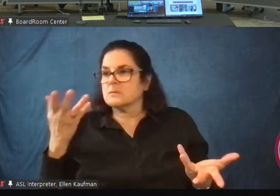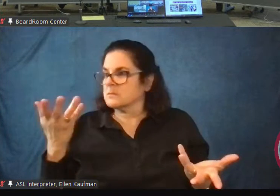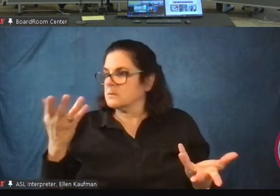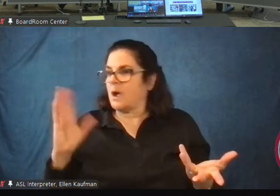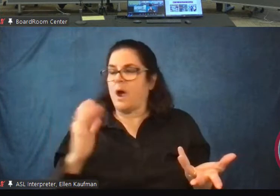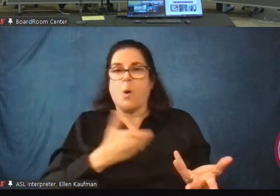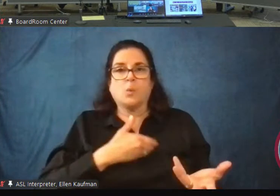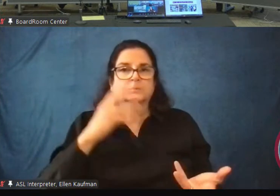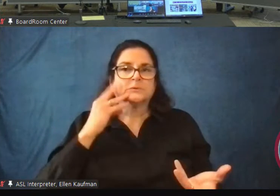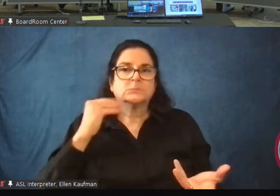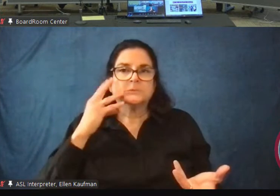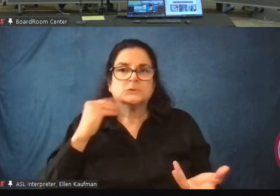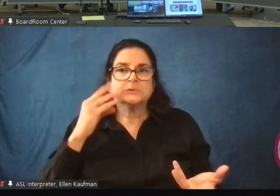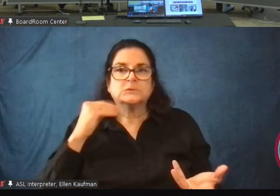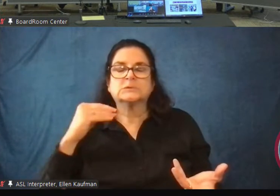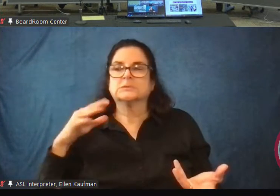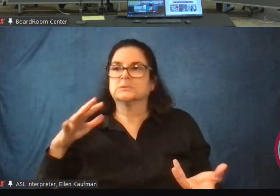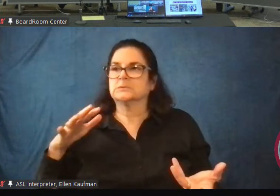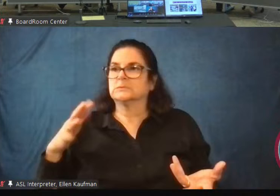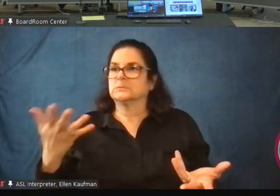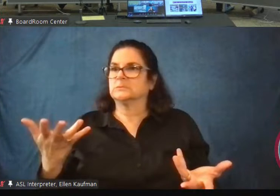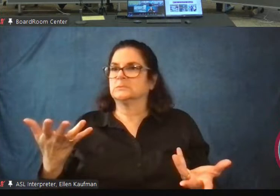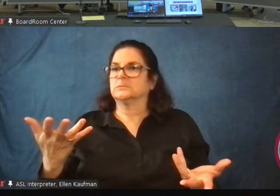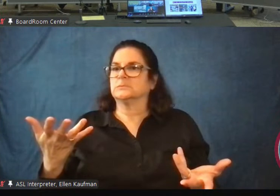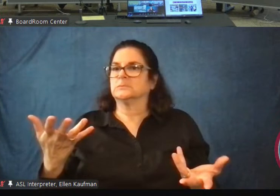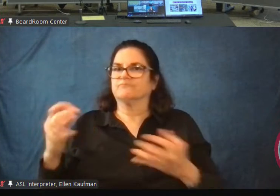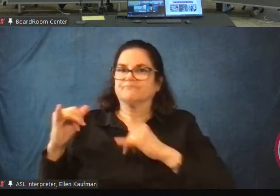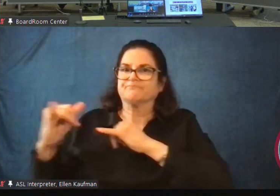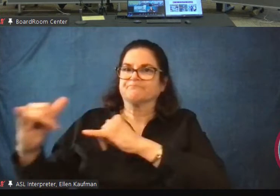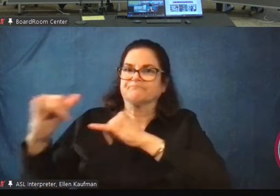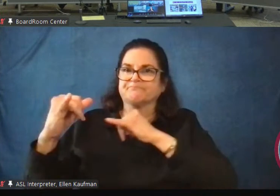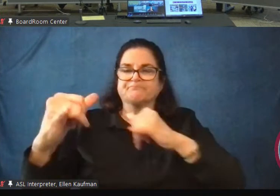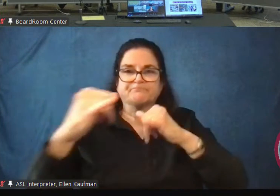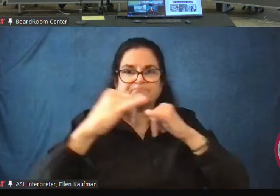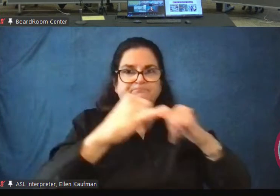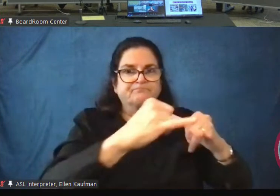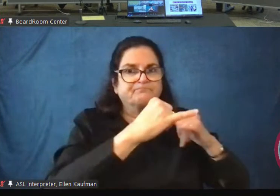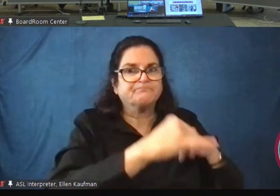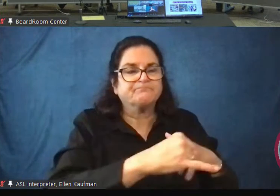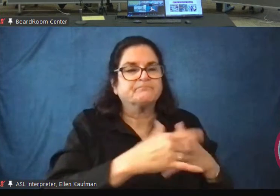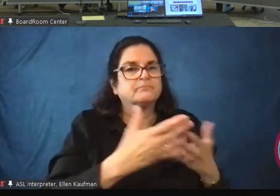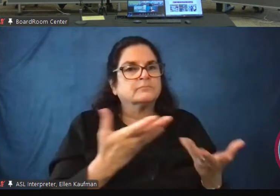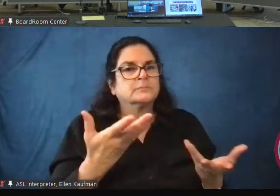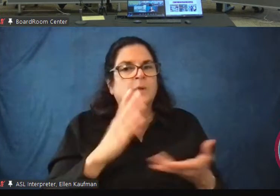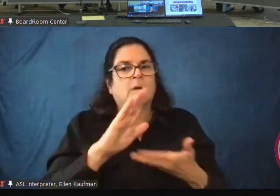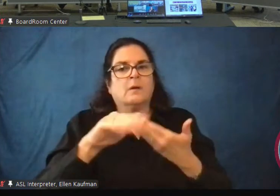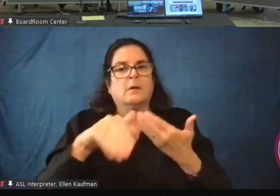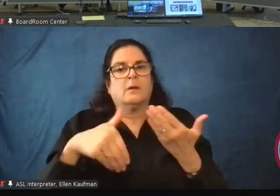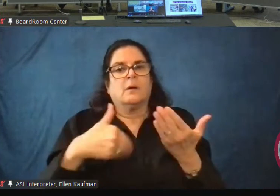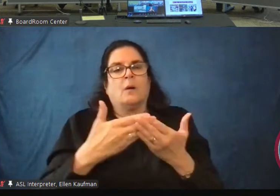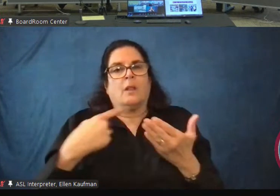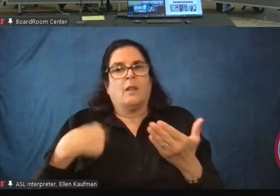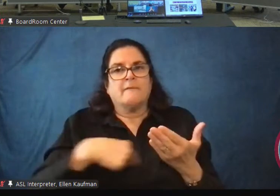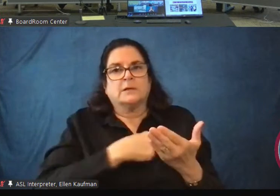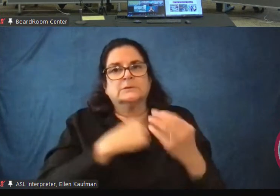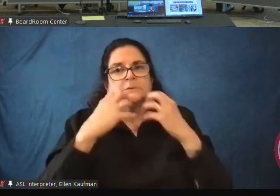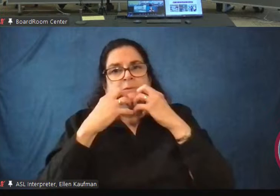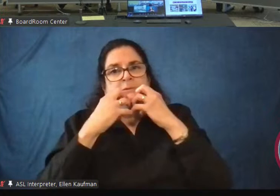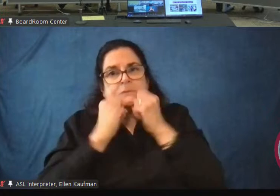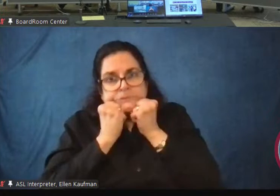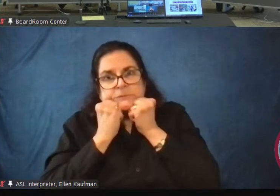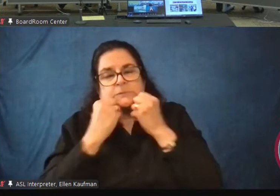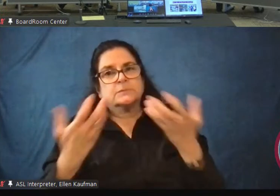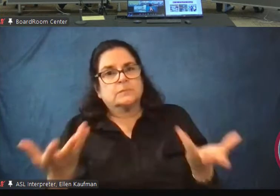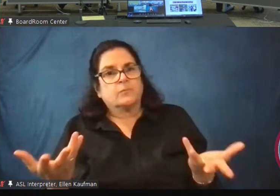experience that I hope provides a human touch to what all of us should care about as a society. But there's